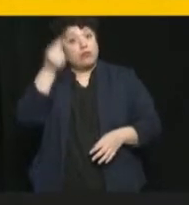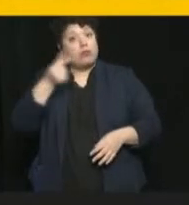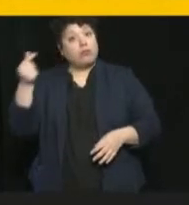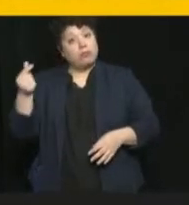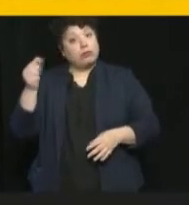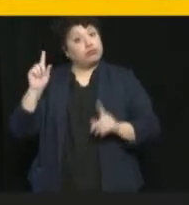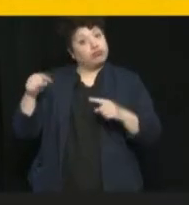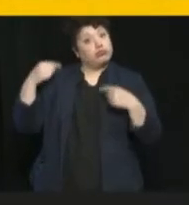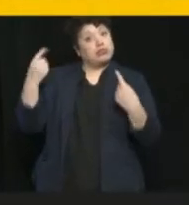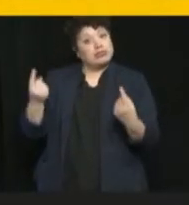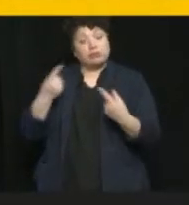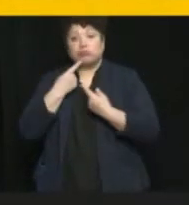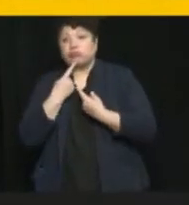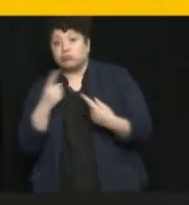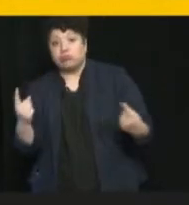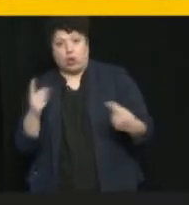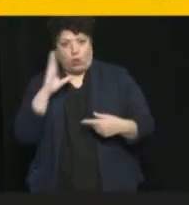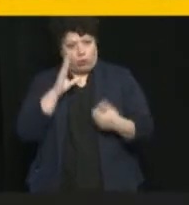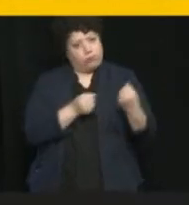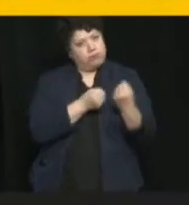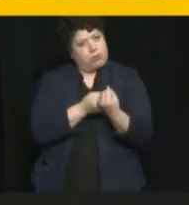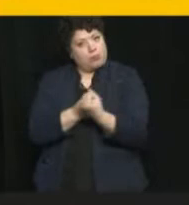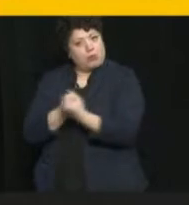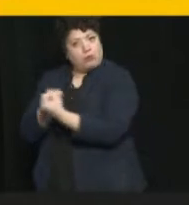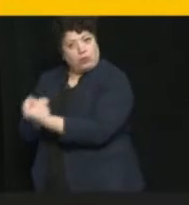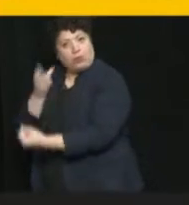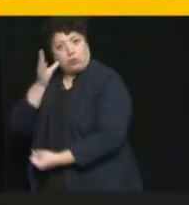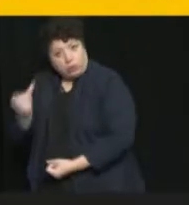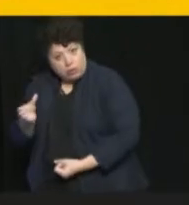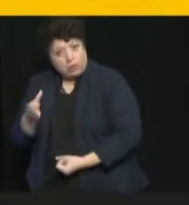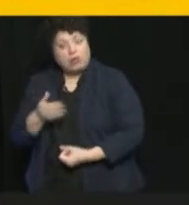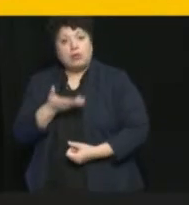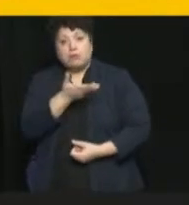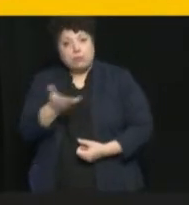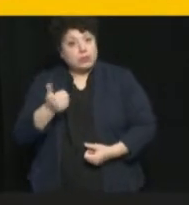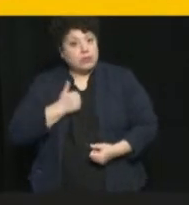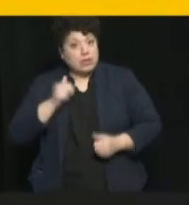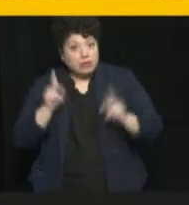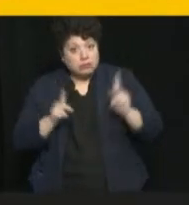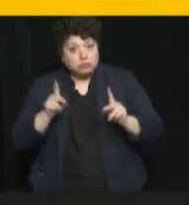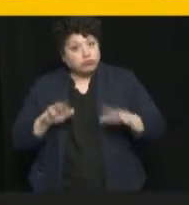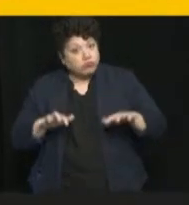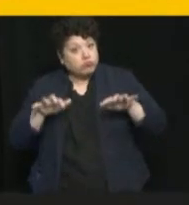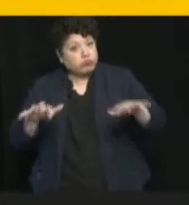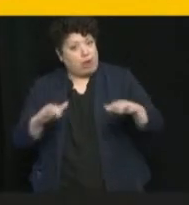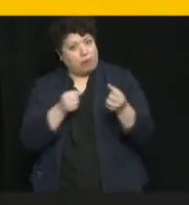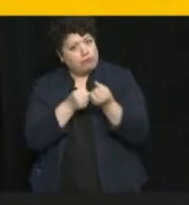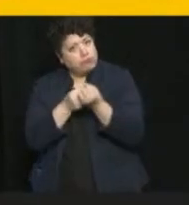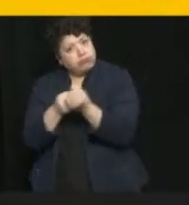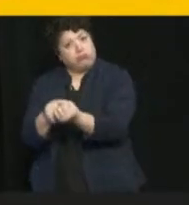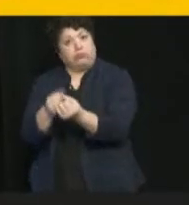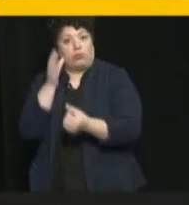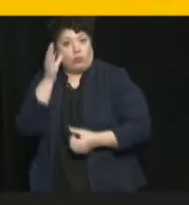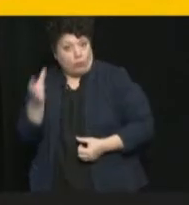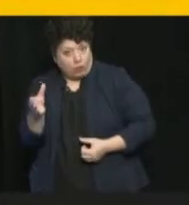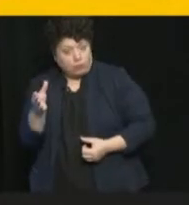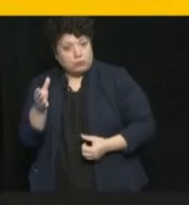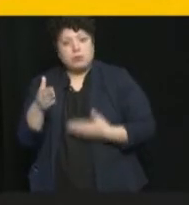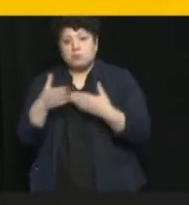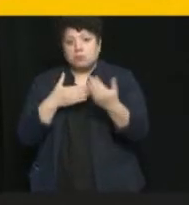will be there to support the provinces, to help Canadians throughout the country